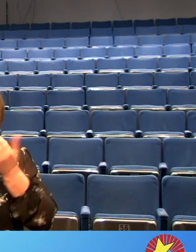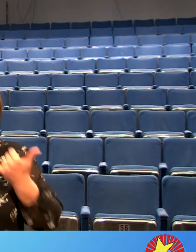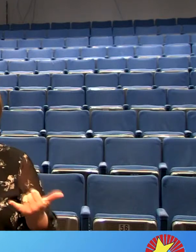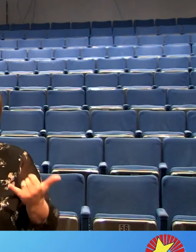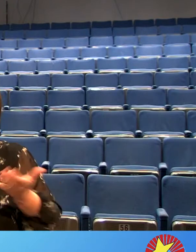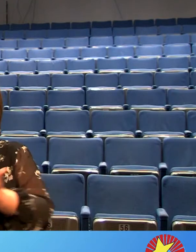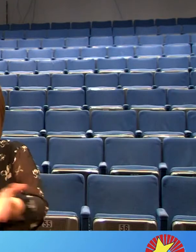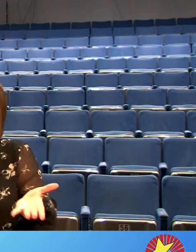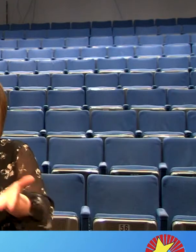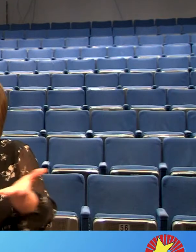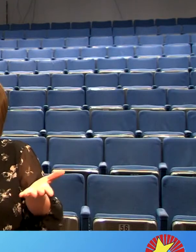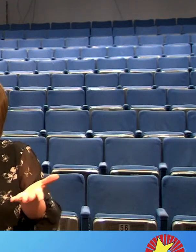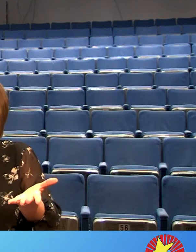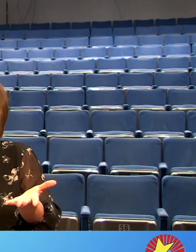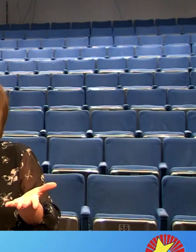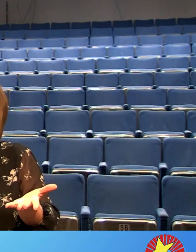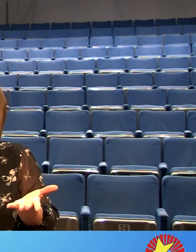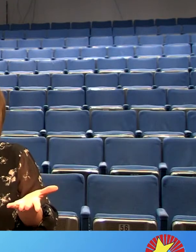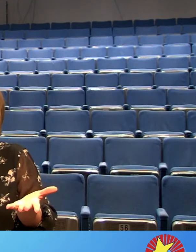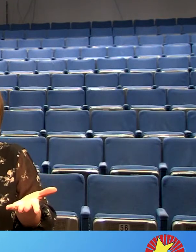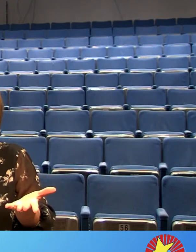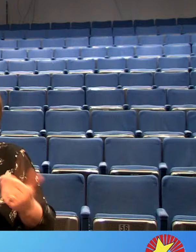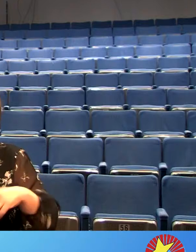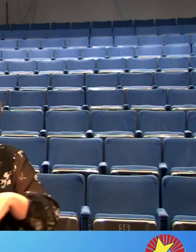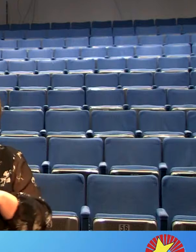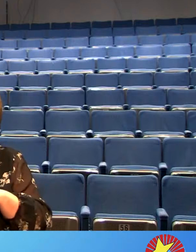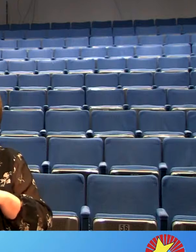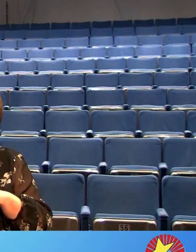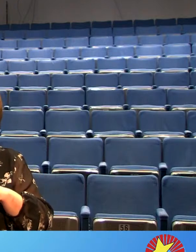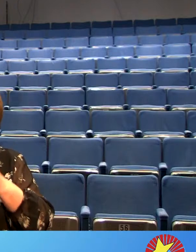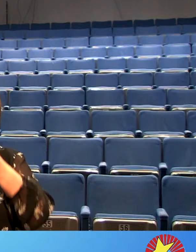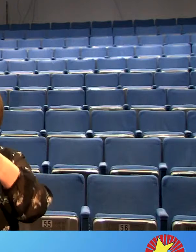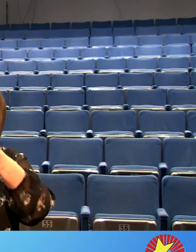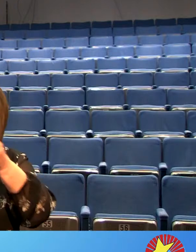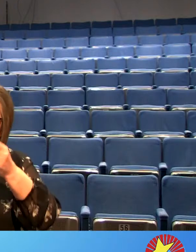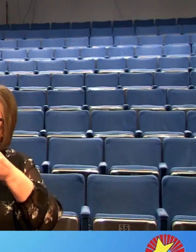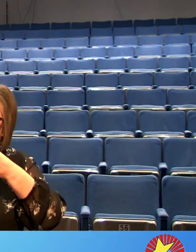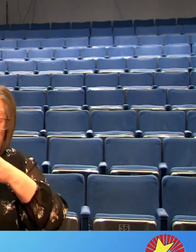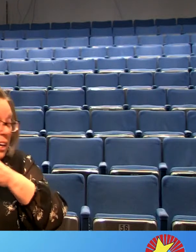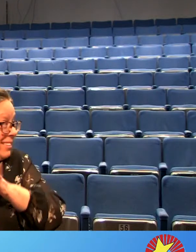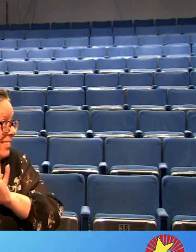Now the biggest takeaways are, what are we doing with this information?